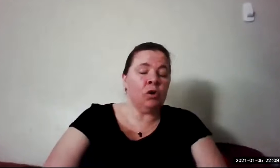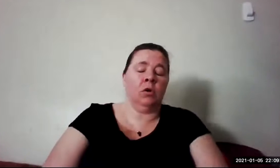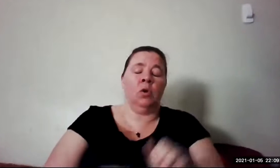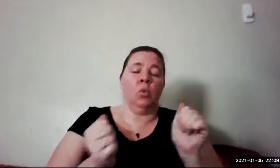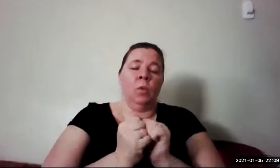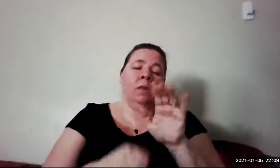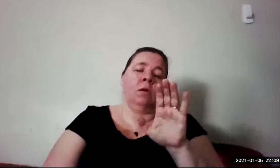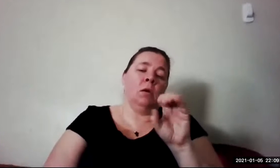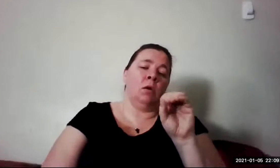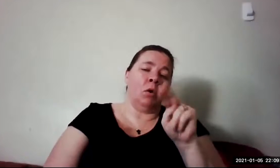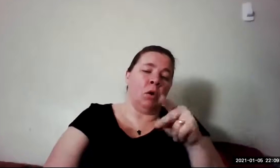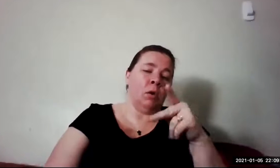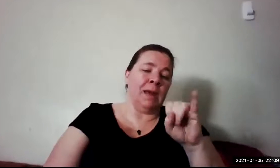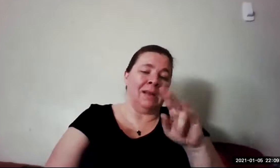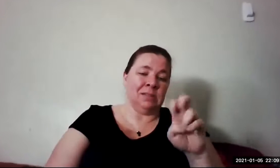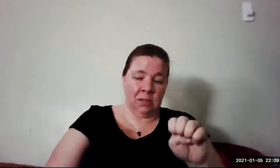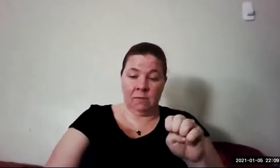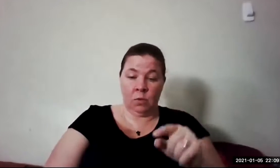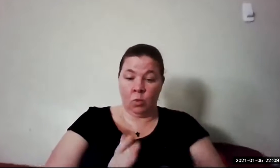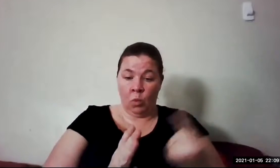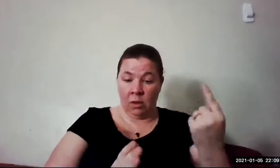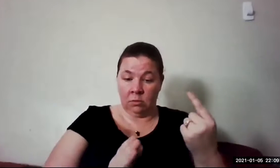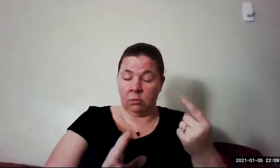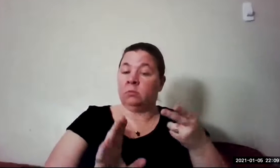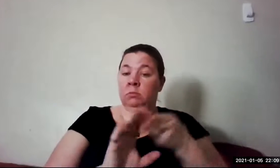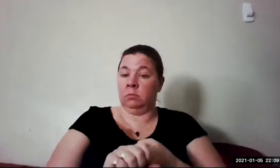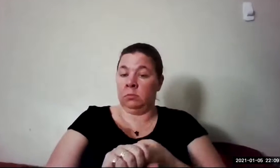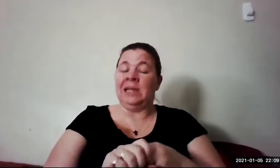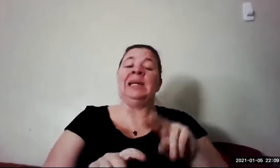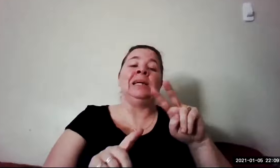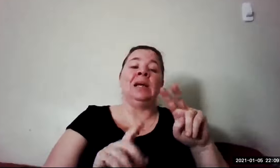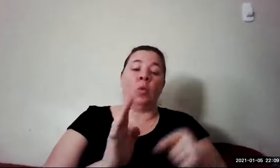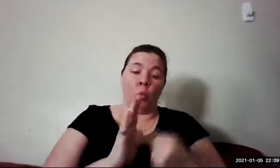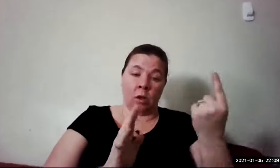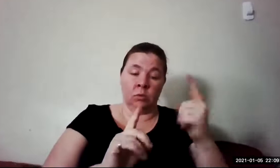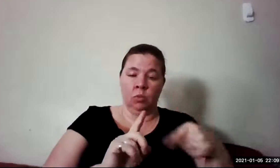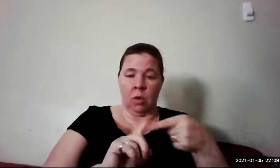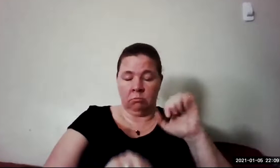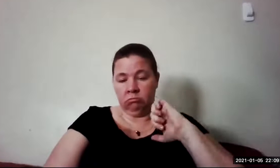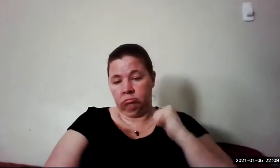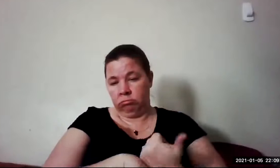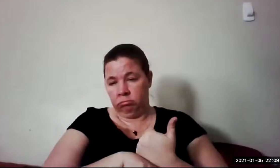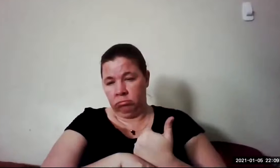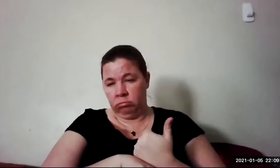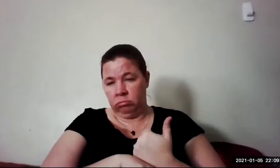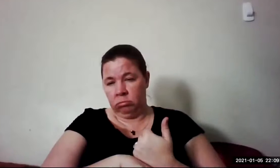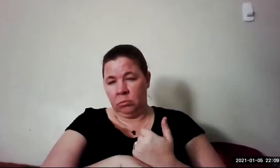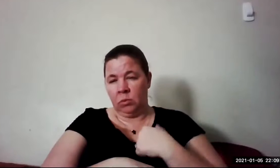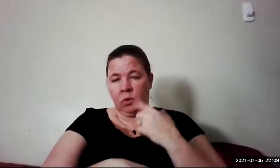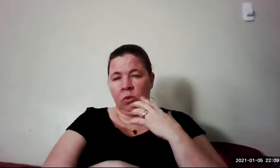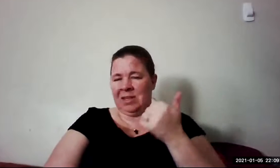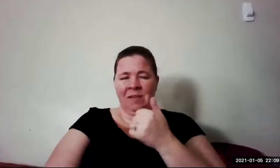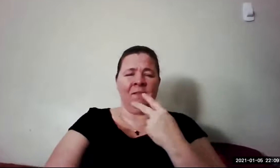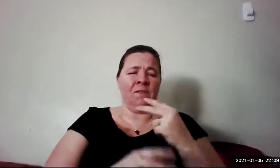Onpassive. You pay once now to become a founder, and once when we launch, which will probably, we're going into soft launch very